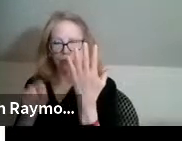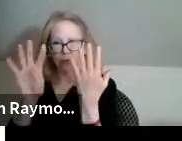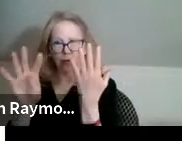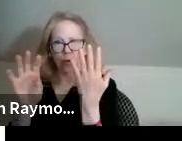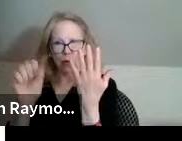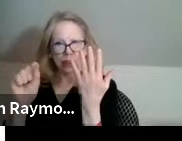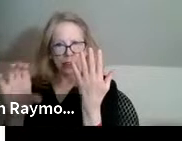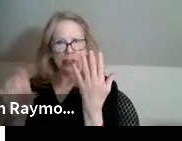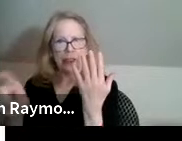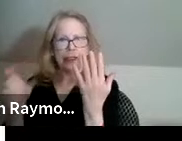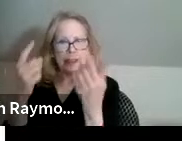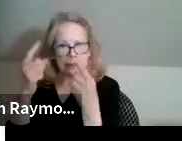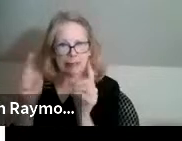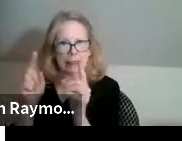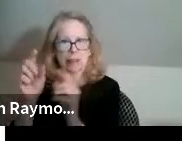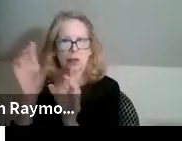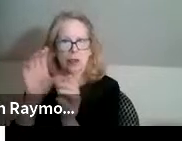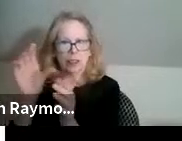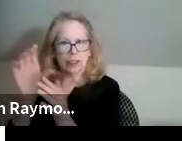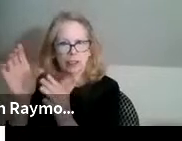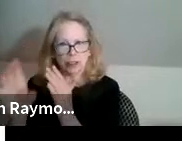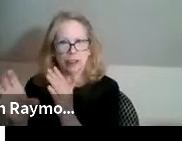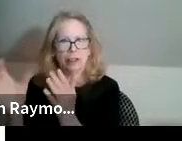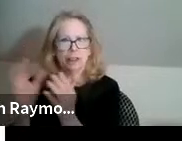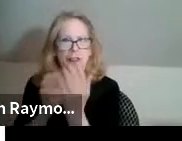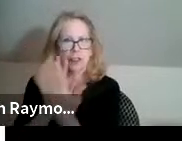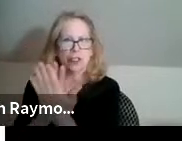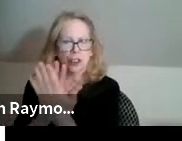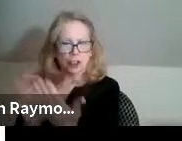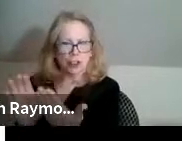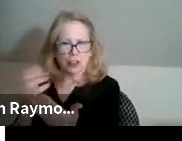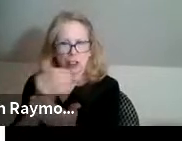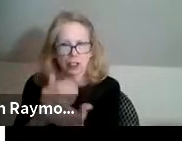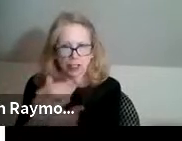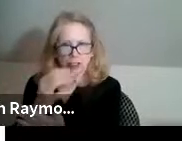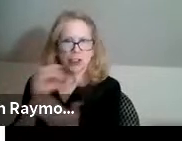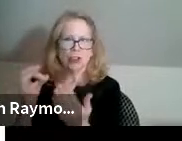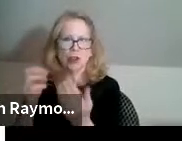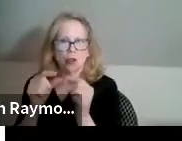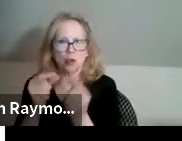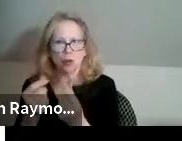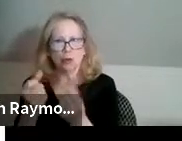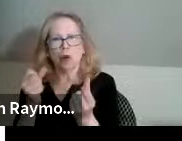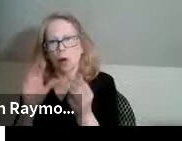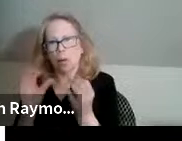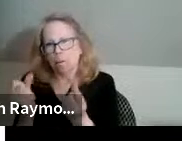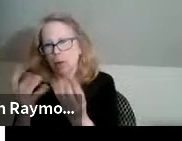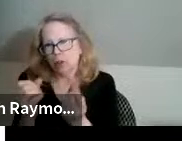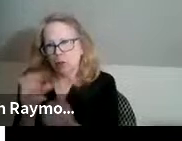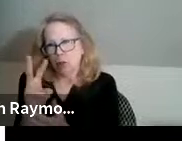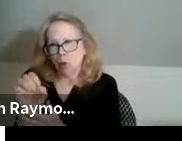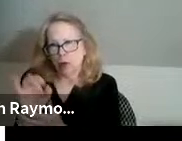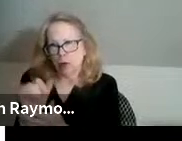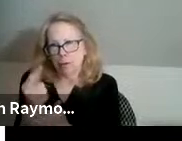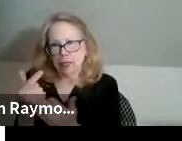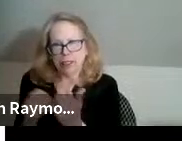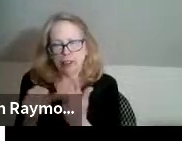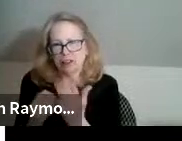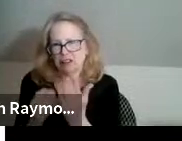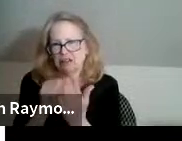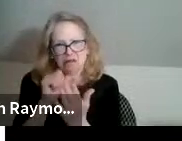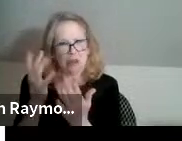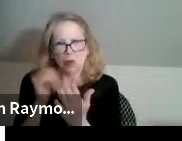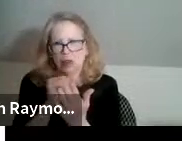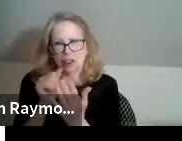these success criteria address collections or groups or multiple web pages, which is why they don't apply to something